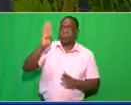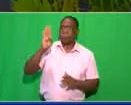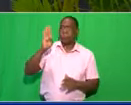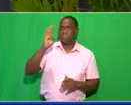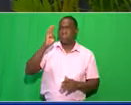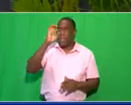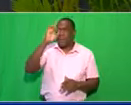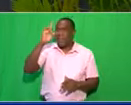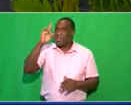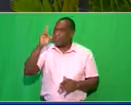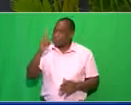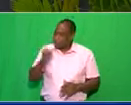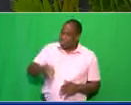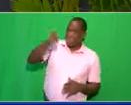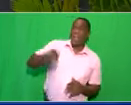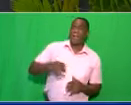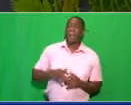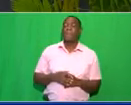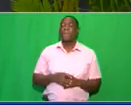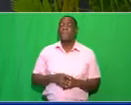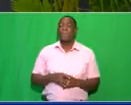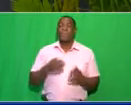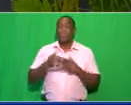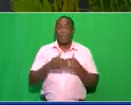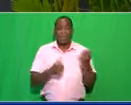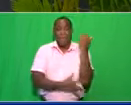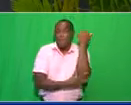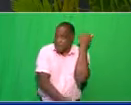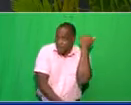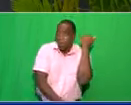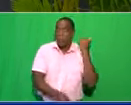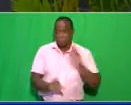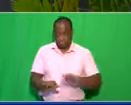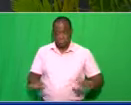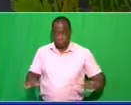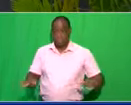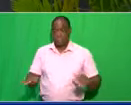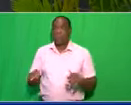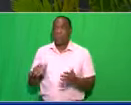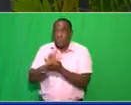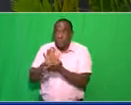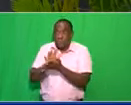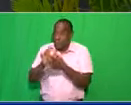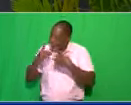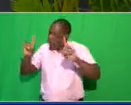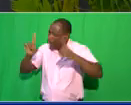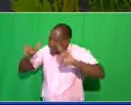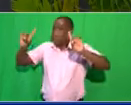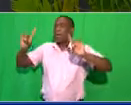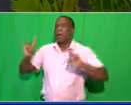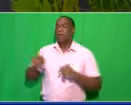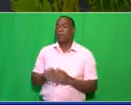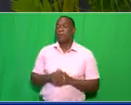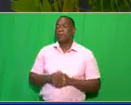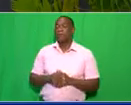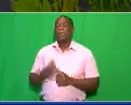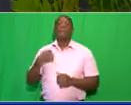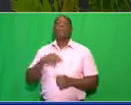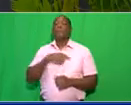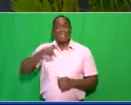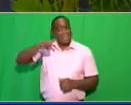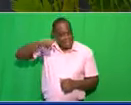families who are economically deprived, the students are doing quite well. So we need to value education a little